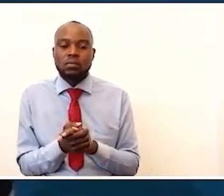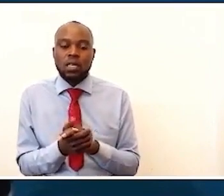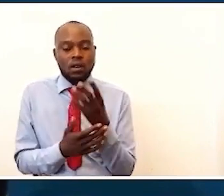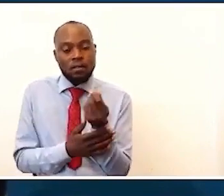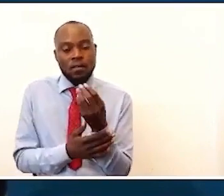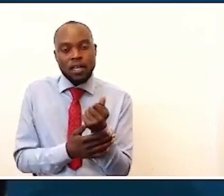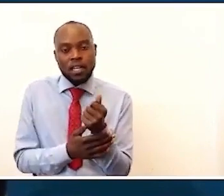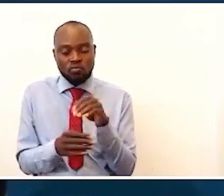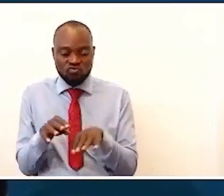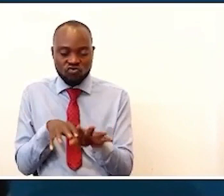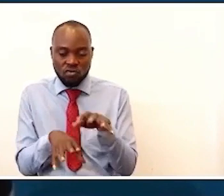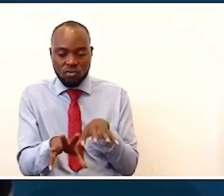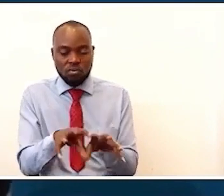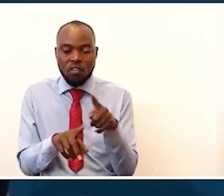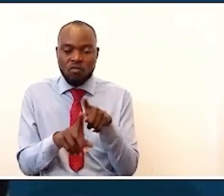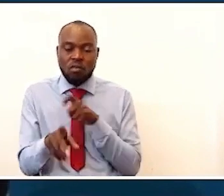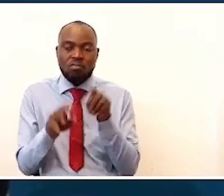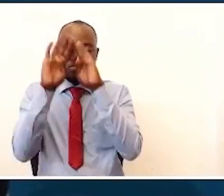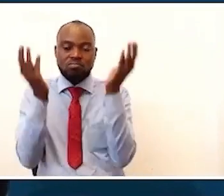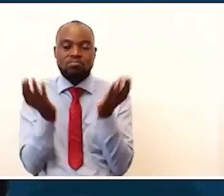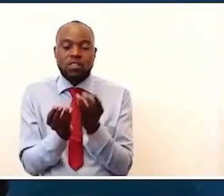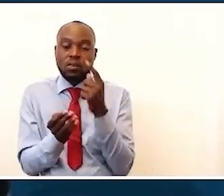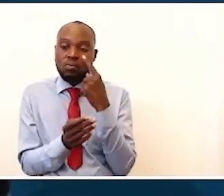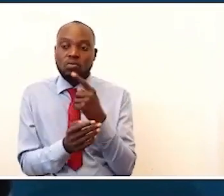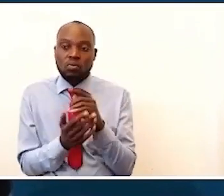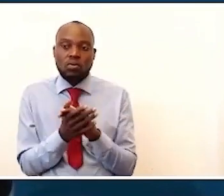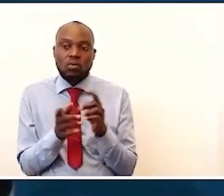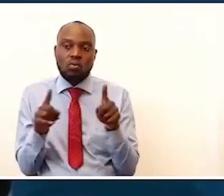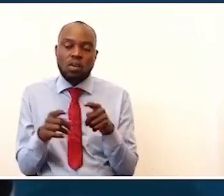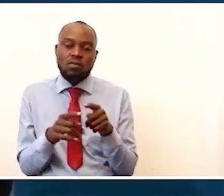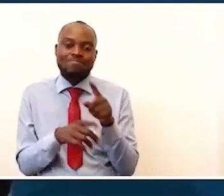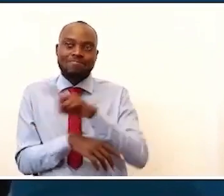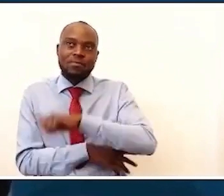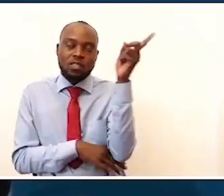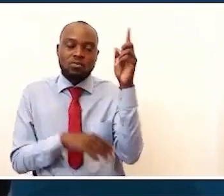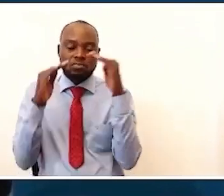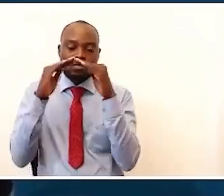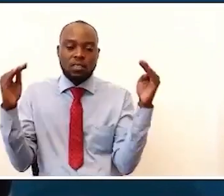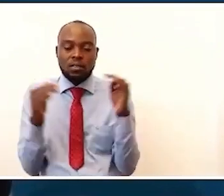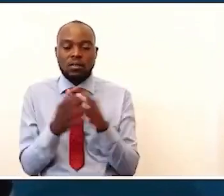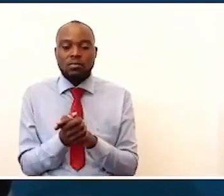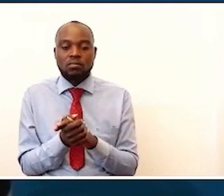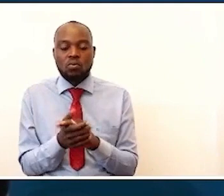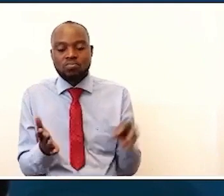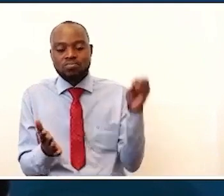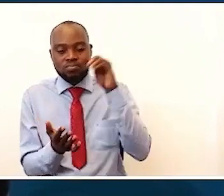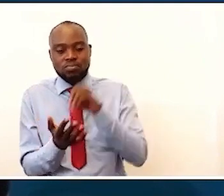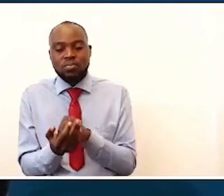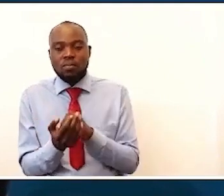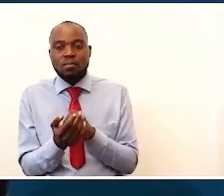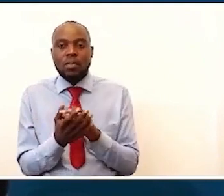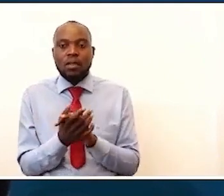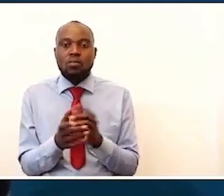flows from the continent. We're looking at aligning tax policy at the national level with the SDGs, including debt